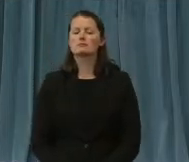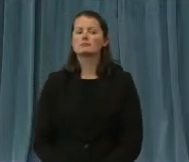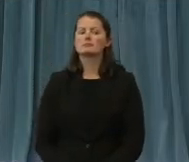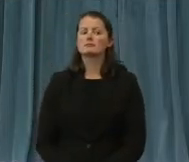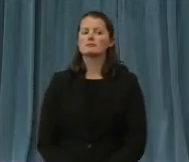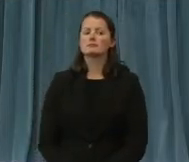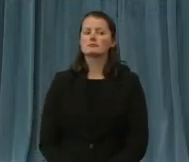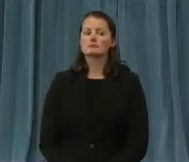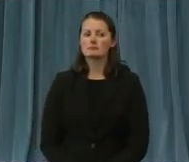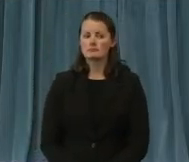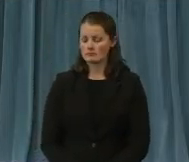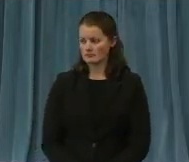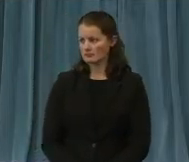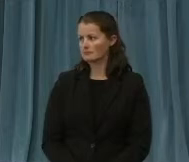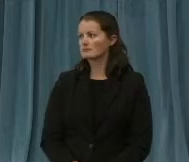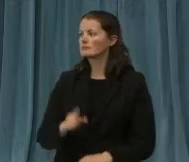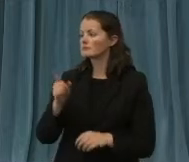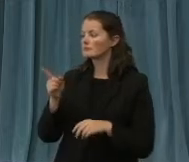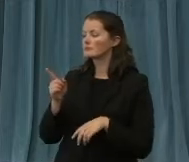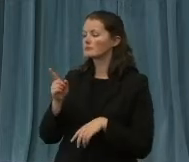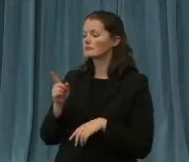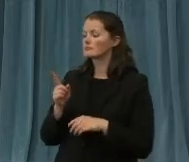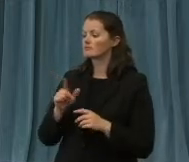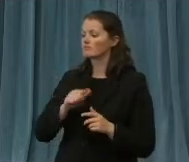lines. Jacqueline Schultz, Fox 5.